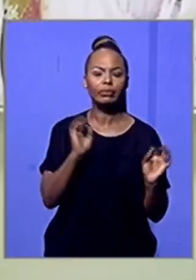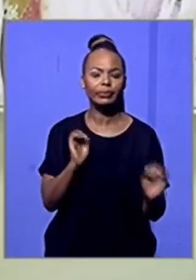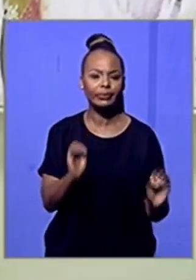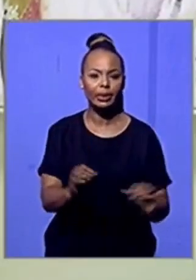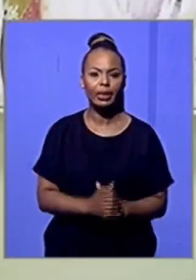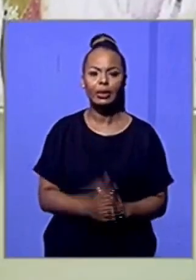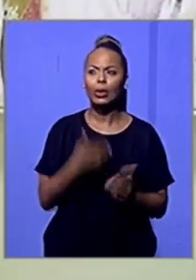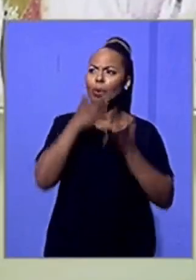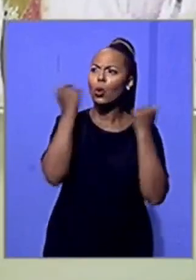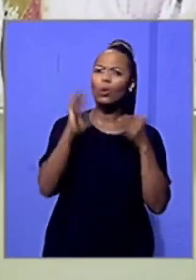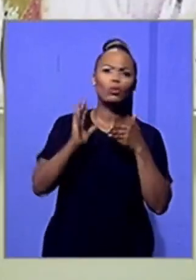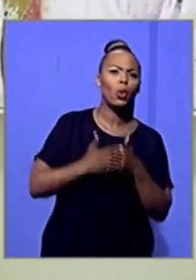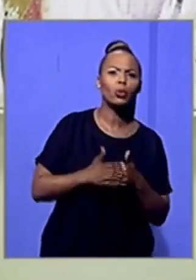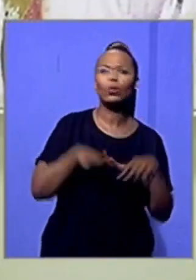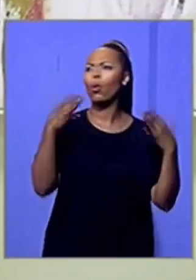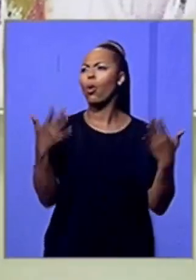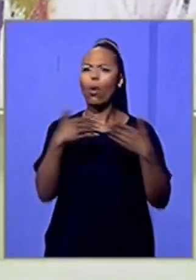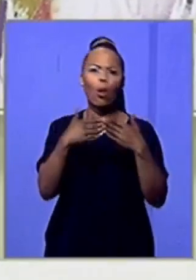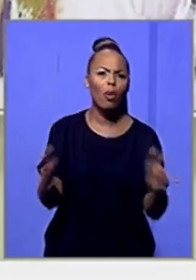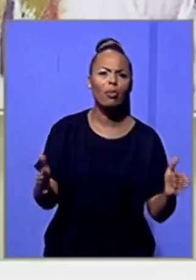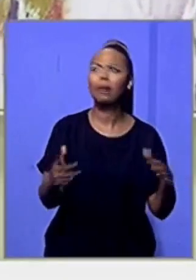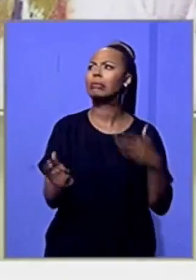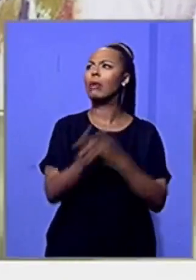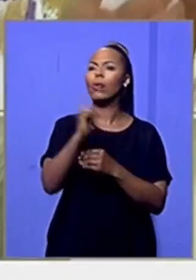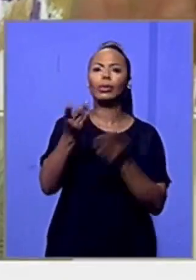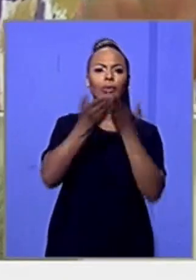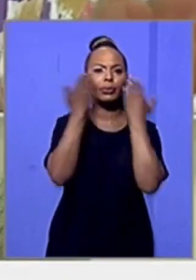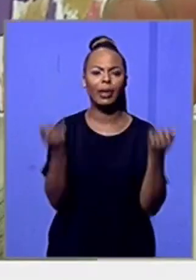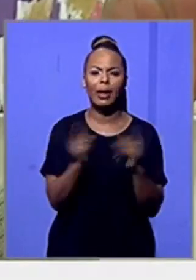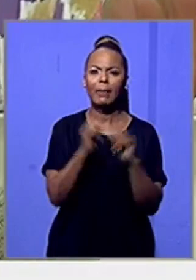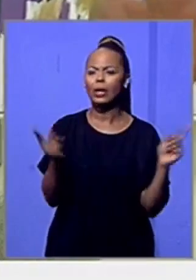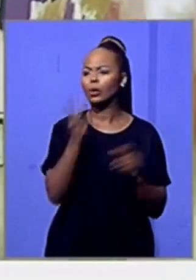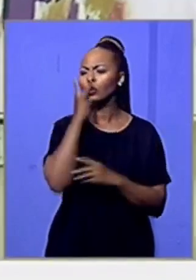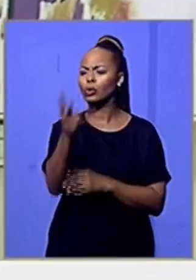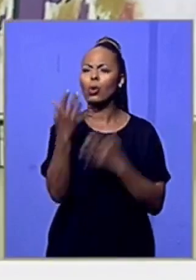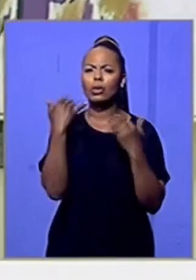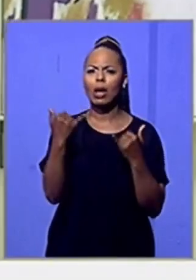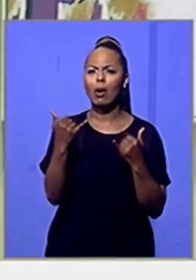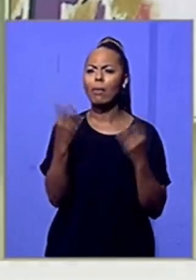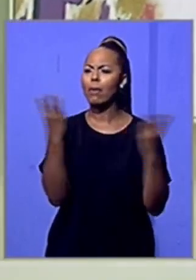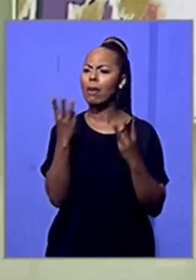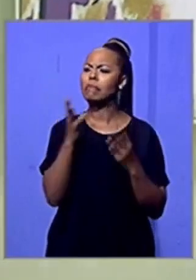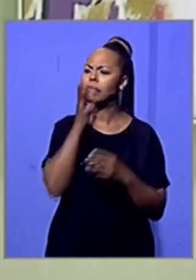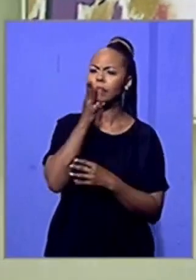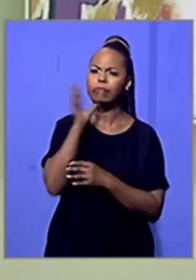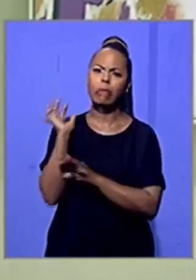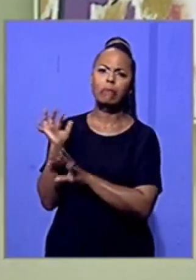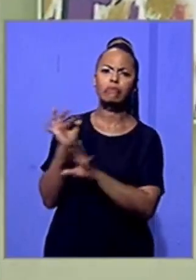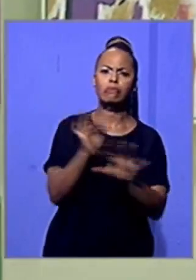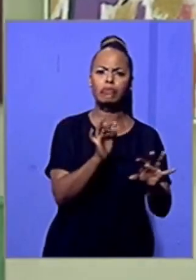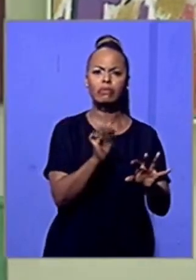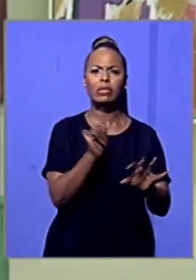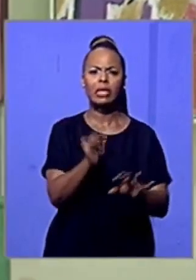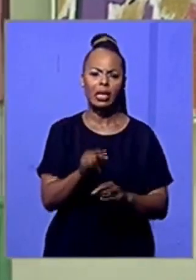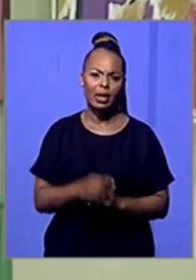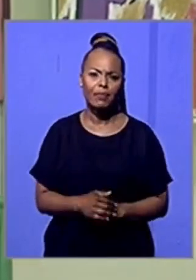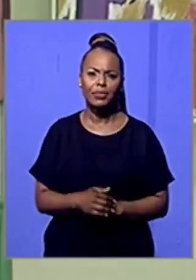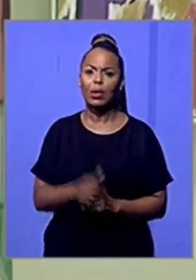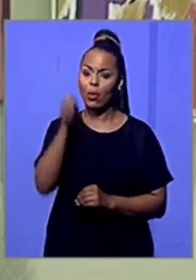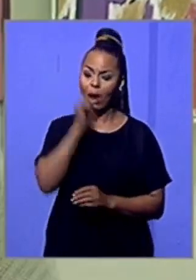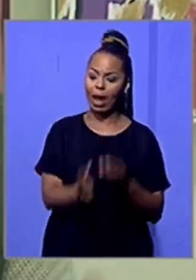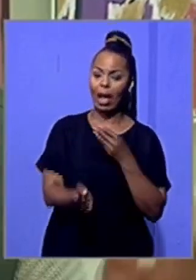whether we must close, whether we must keep it open, what was happening. Then we saw a whole lot of riot people coming through here. And when